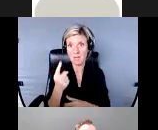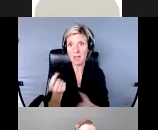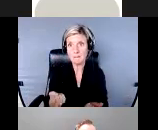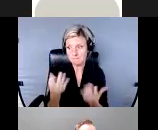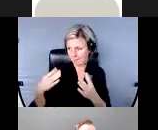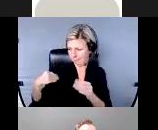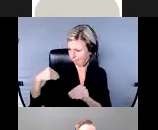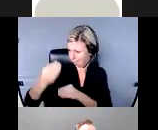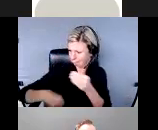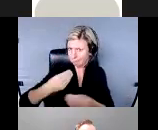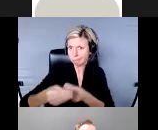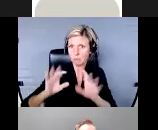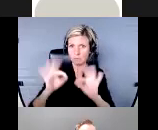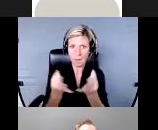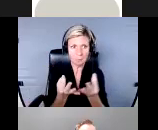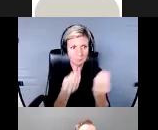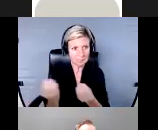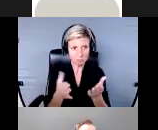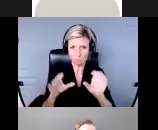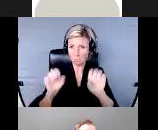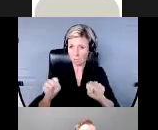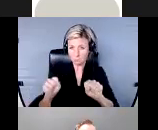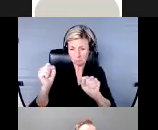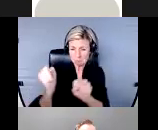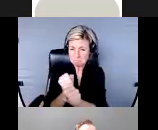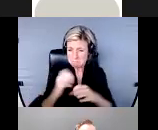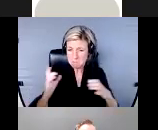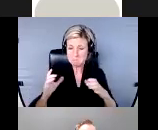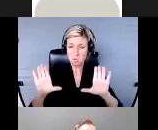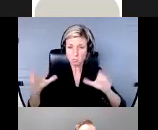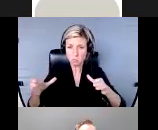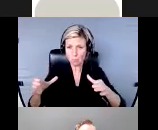could have a large group, right? You could have